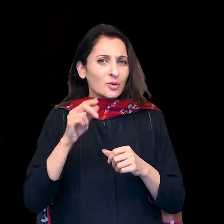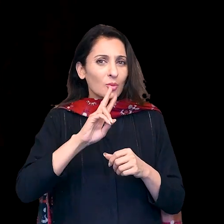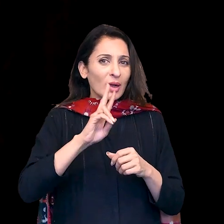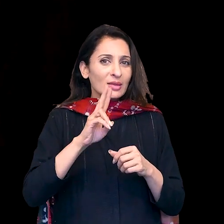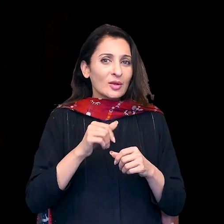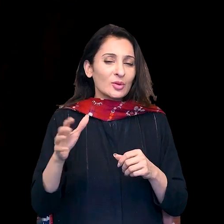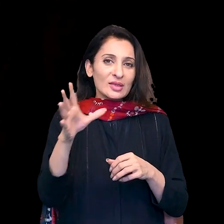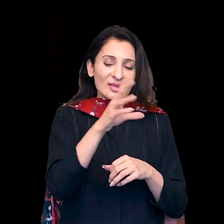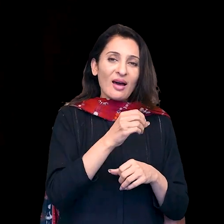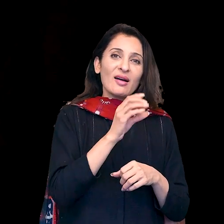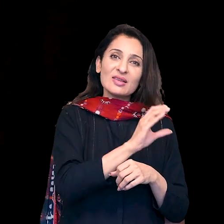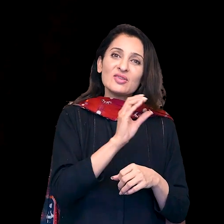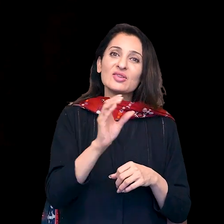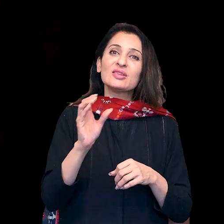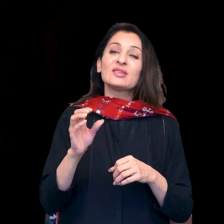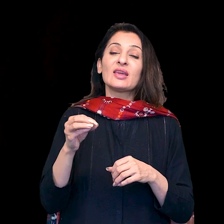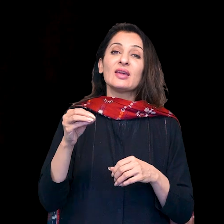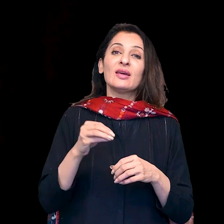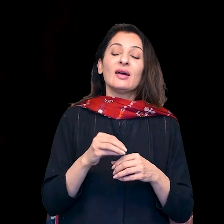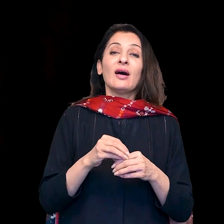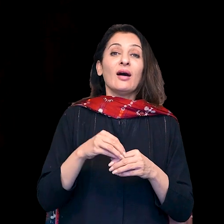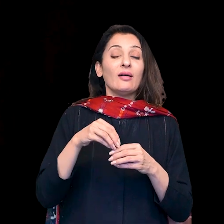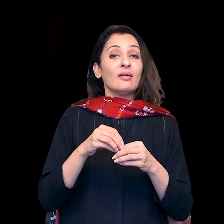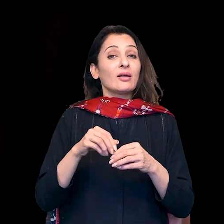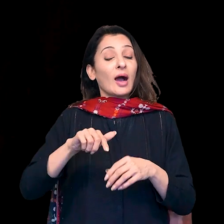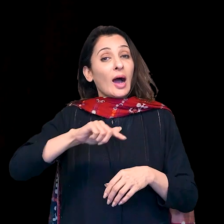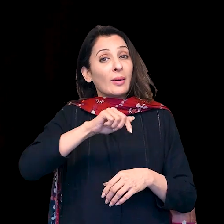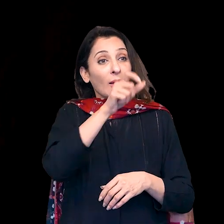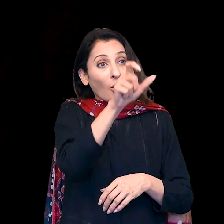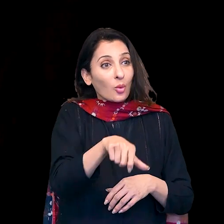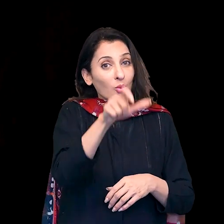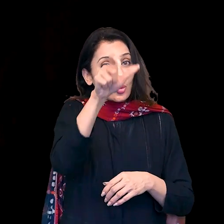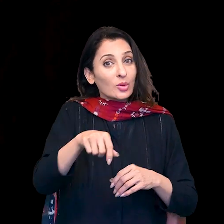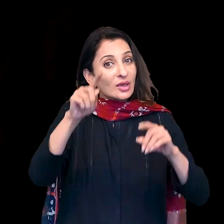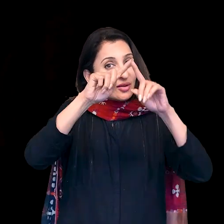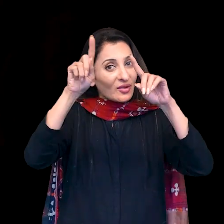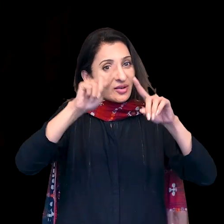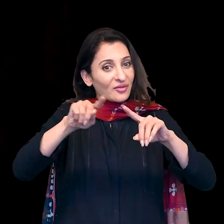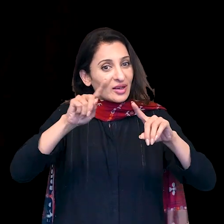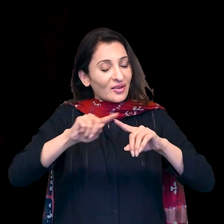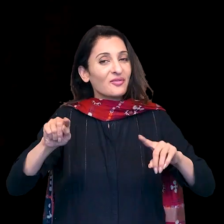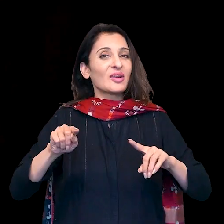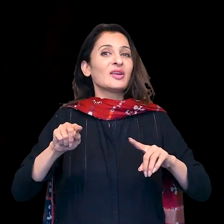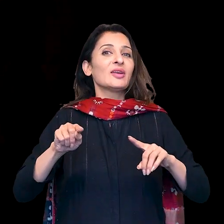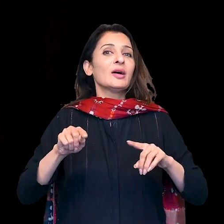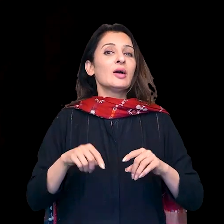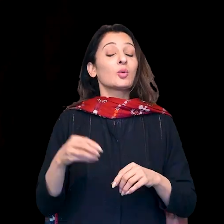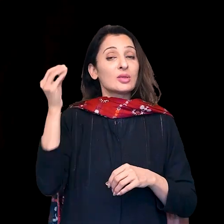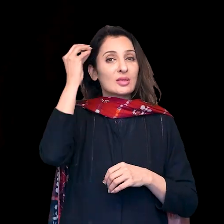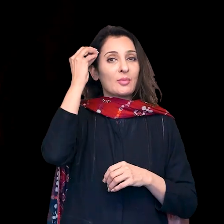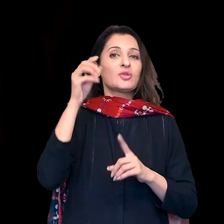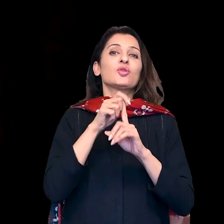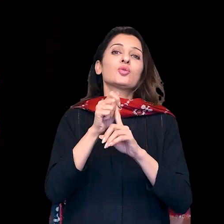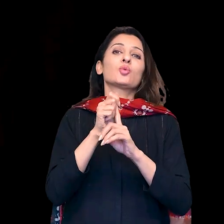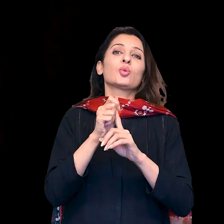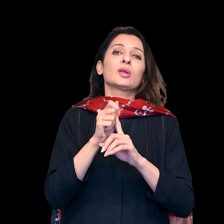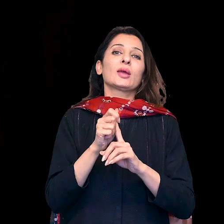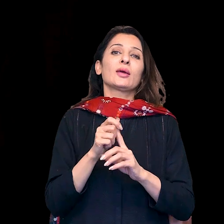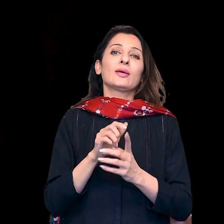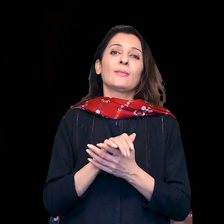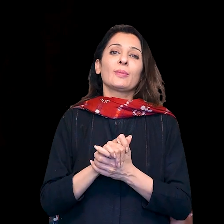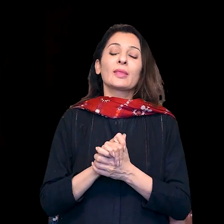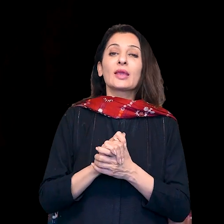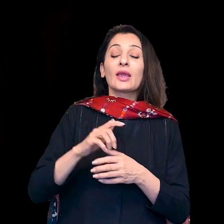I'm talking about these things is to understand personal differences in humans, and when choosing and selecting your partners,